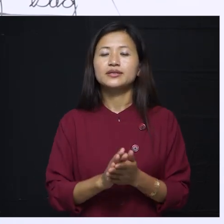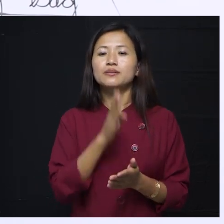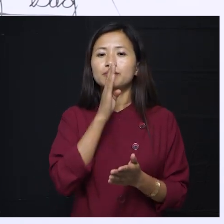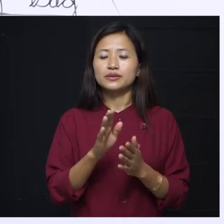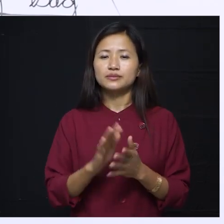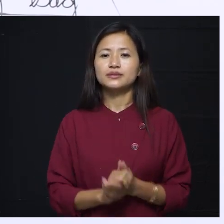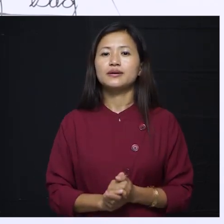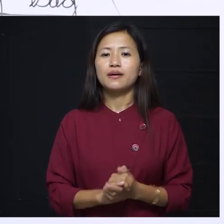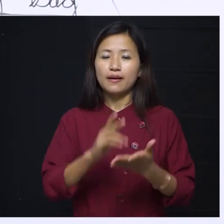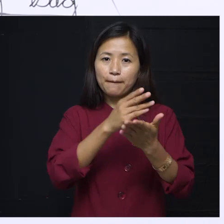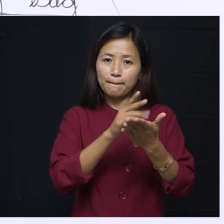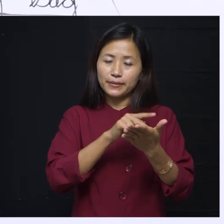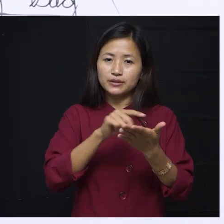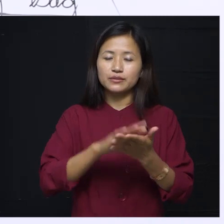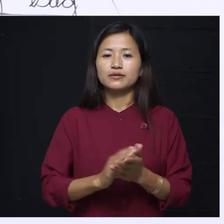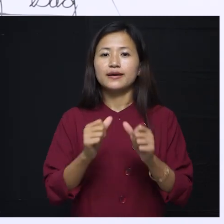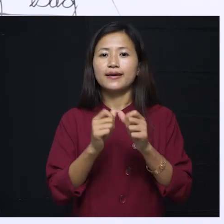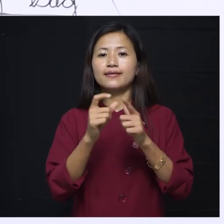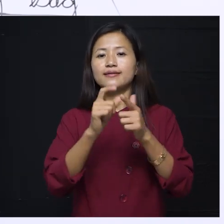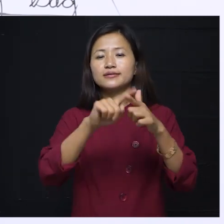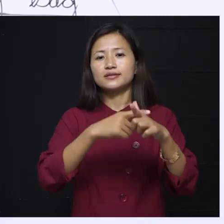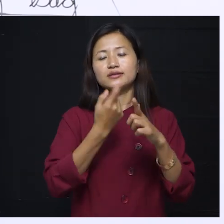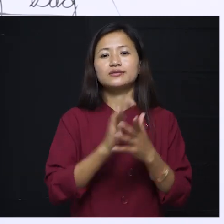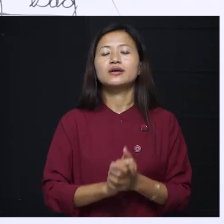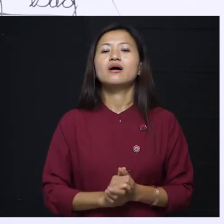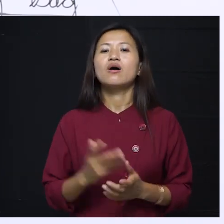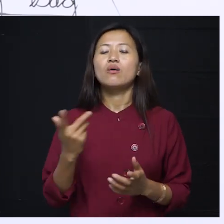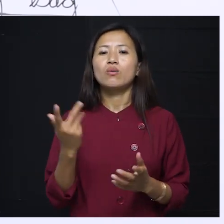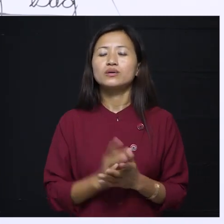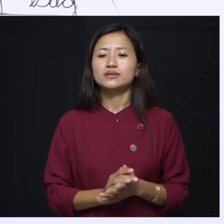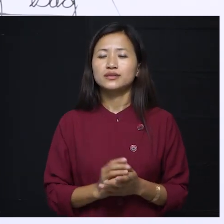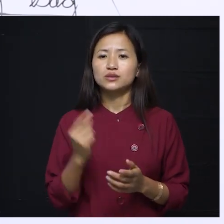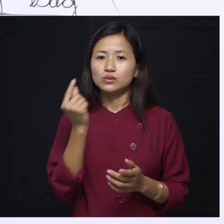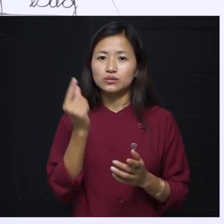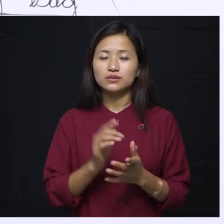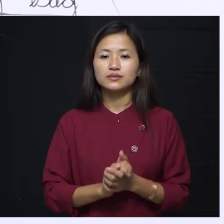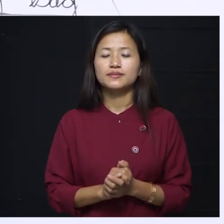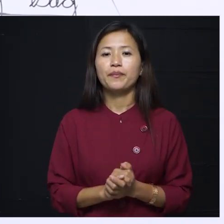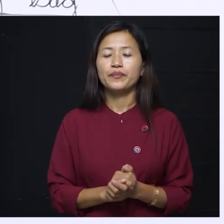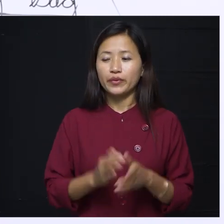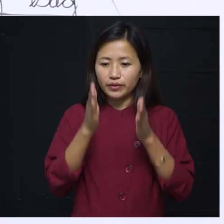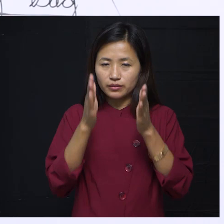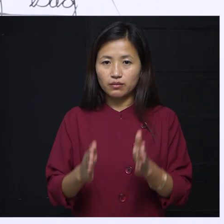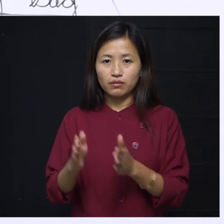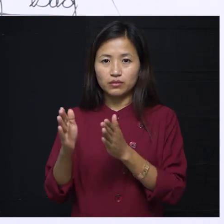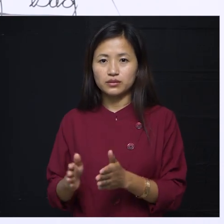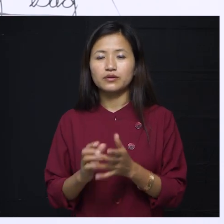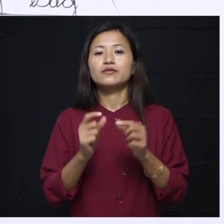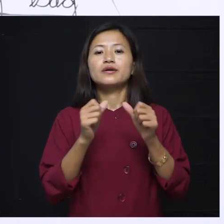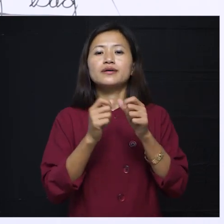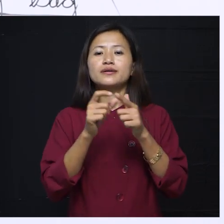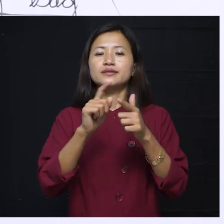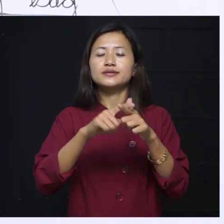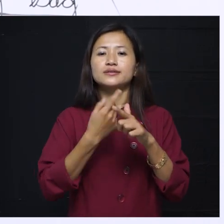a part of the adjectives describing the desk, what kind of a purpose it is. So these are the order of adjectives. I'm going